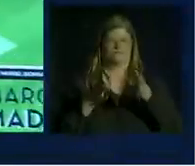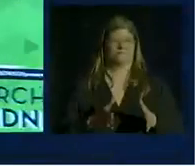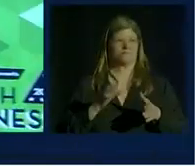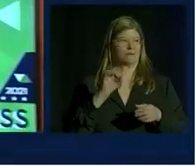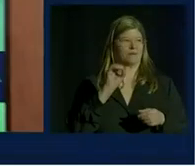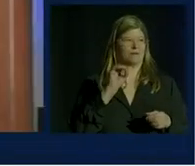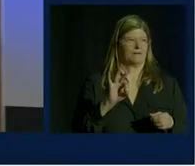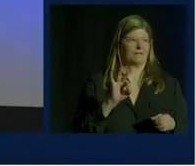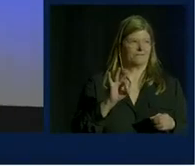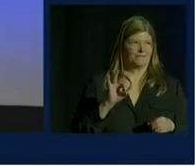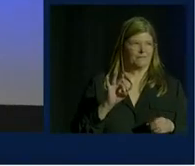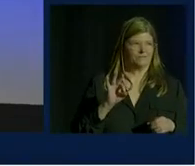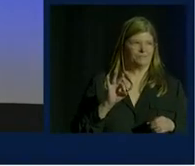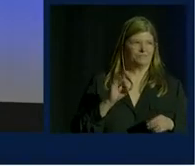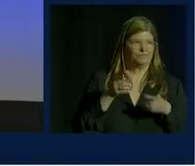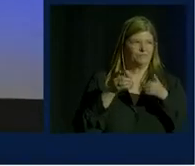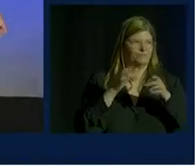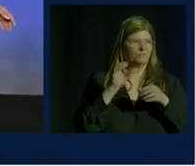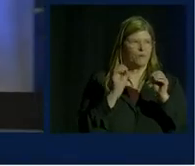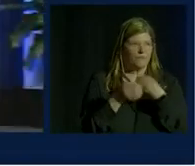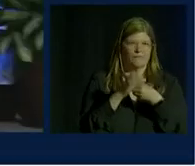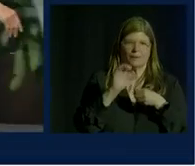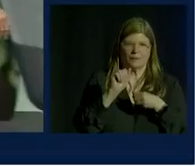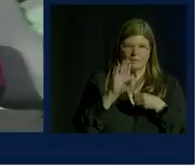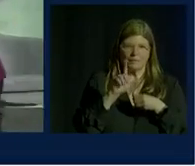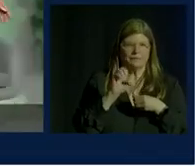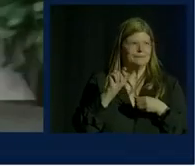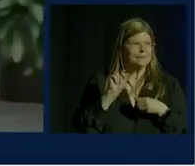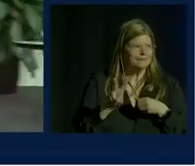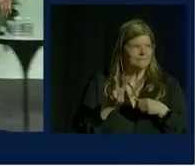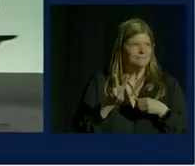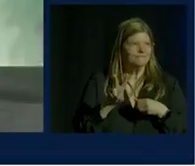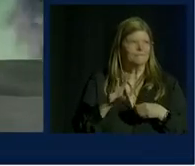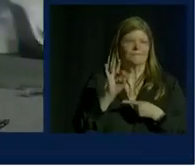Television, Film, and Music Entertainment, Angie Gates.